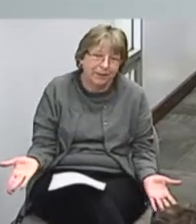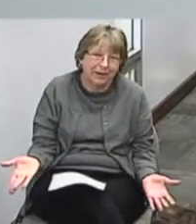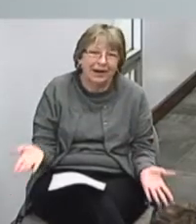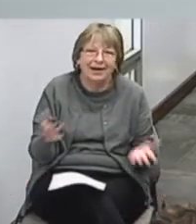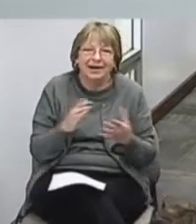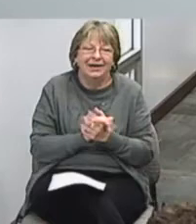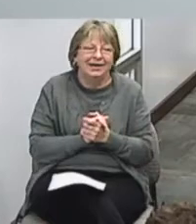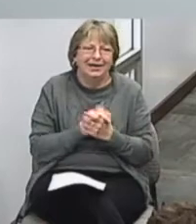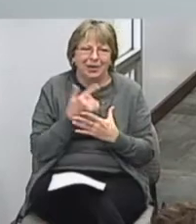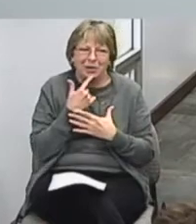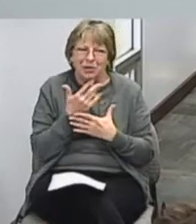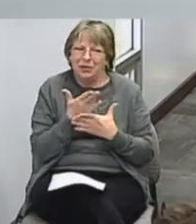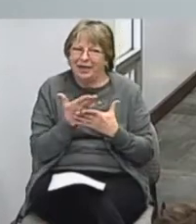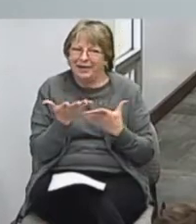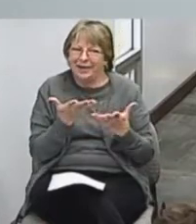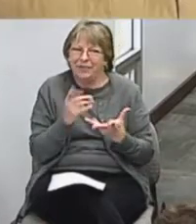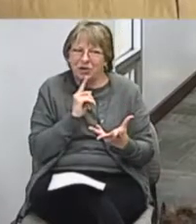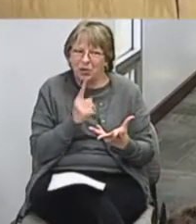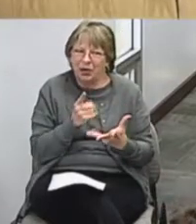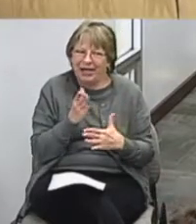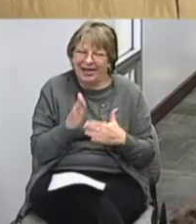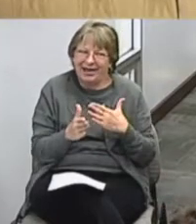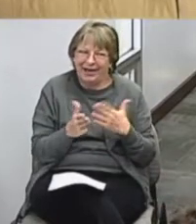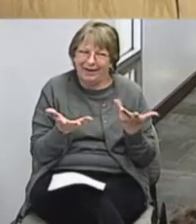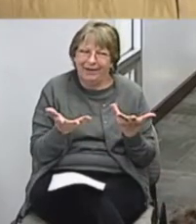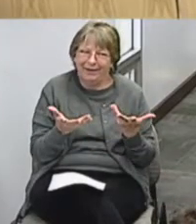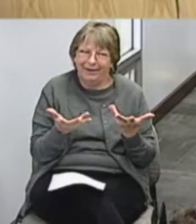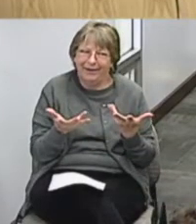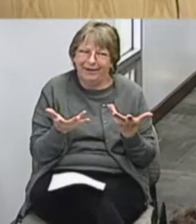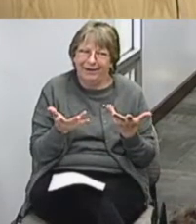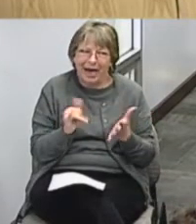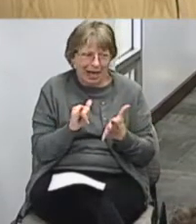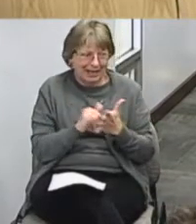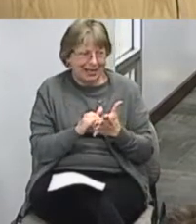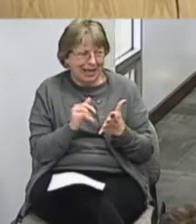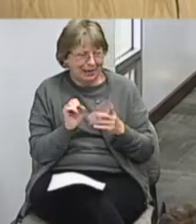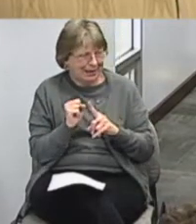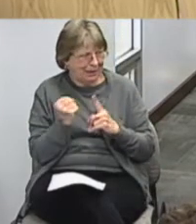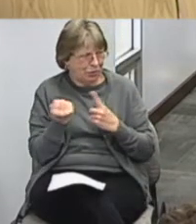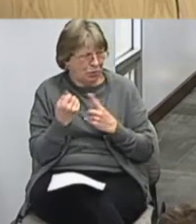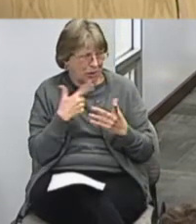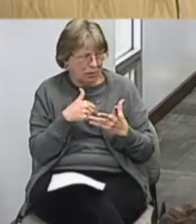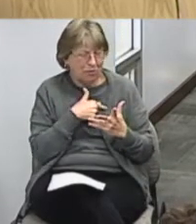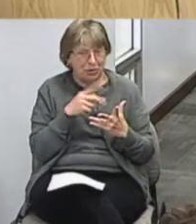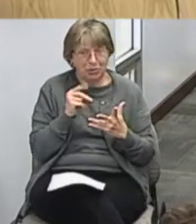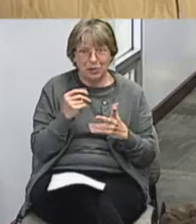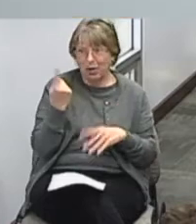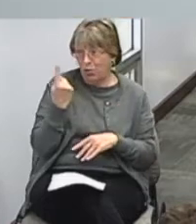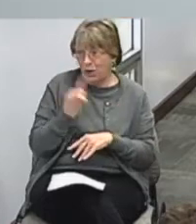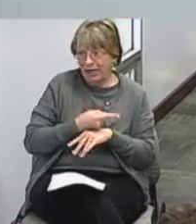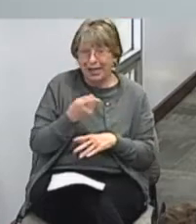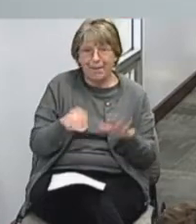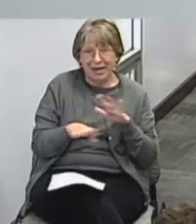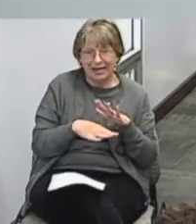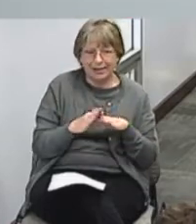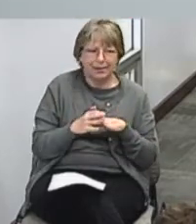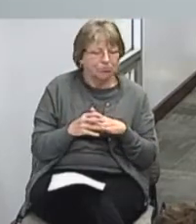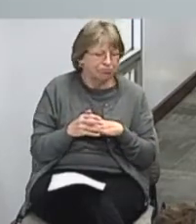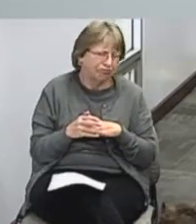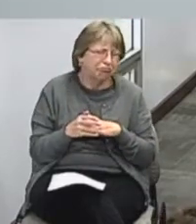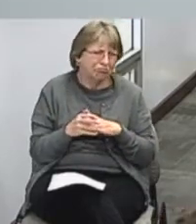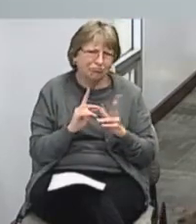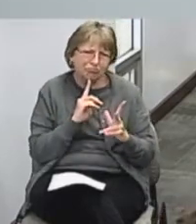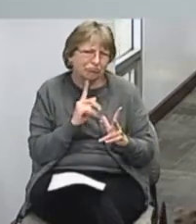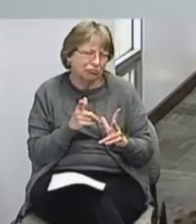You said something right there then, really what we're doing anyhow. Is that the case? We've been doing it on a one-day basis? A lot of it.